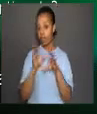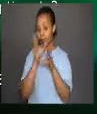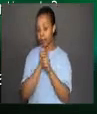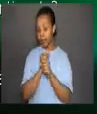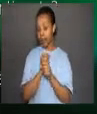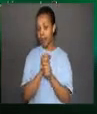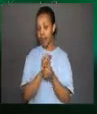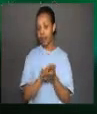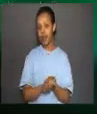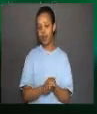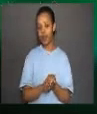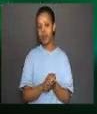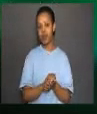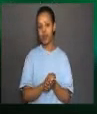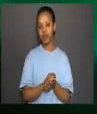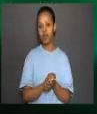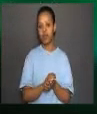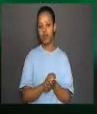Time's up.